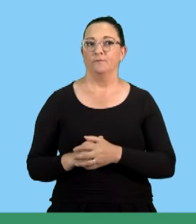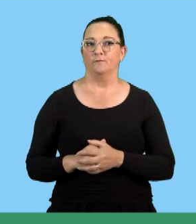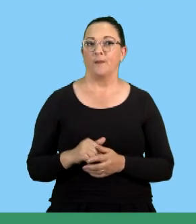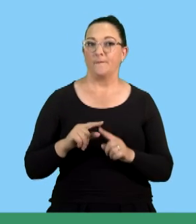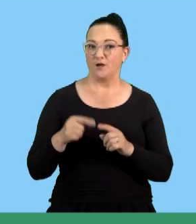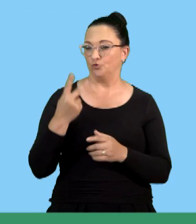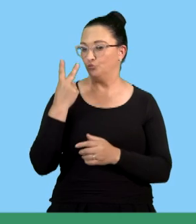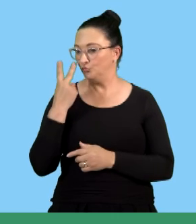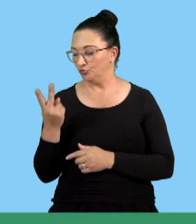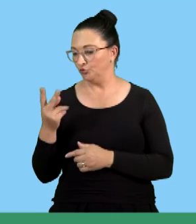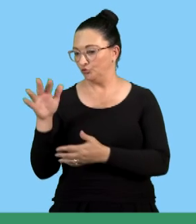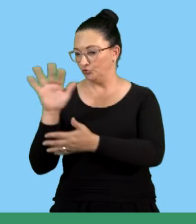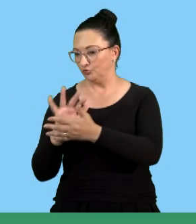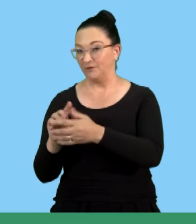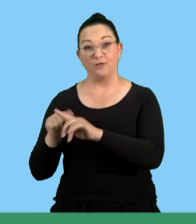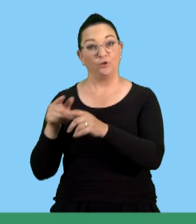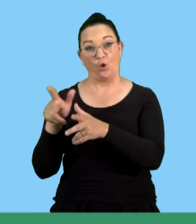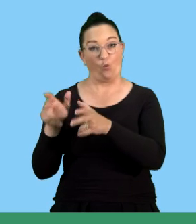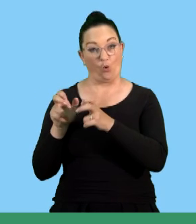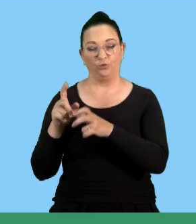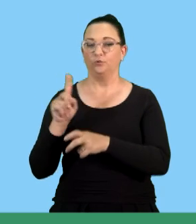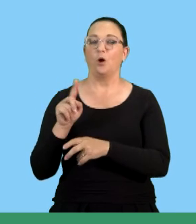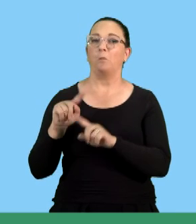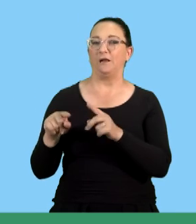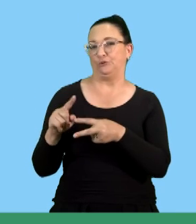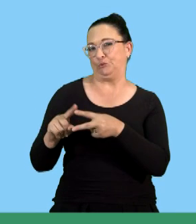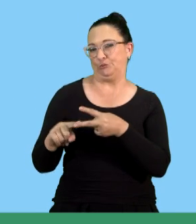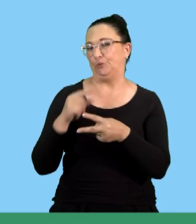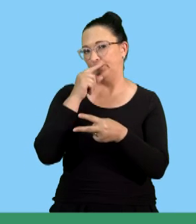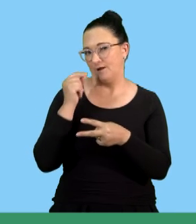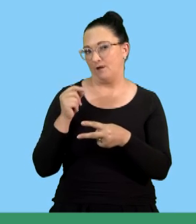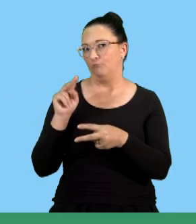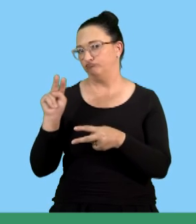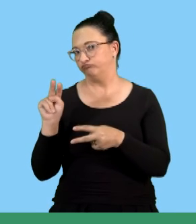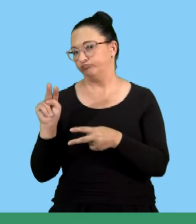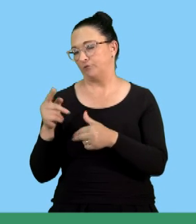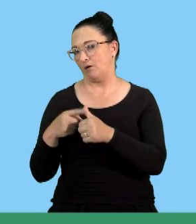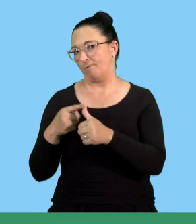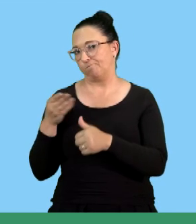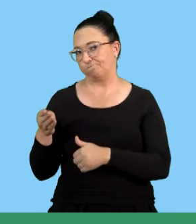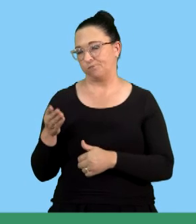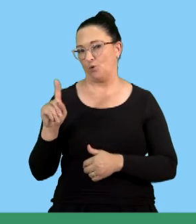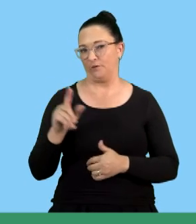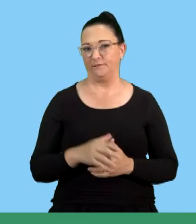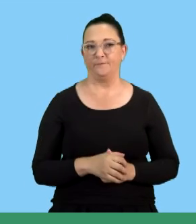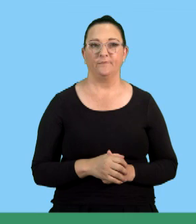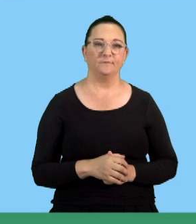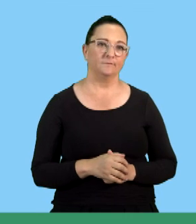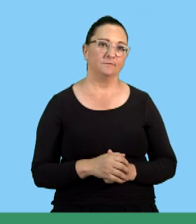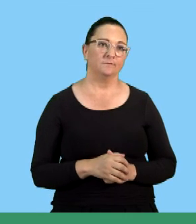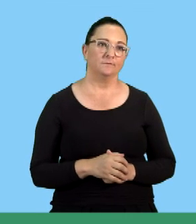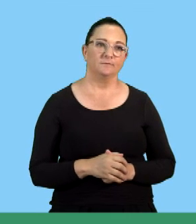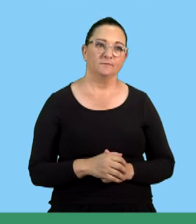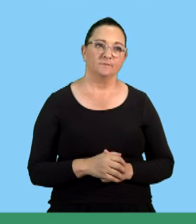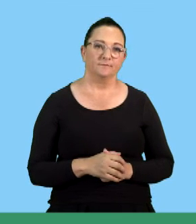the scenario. Look at the scenario here. They're not saying quoting, but name two provisions of BCA that is applied. So which provision